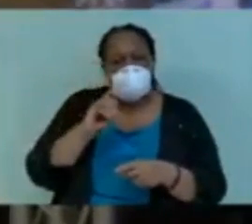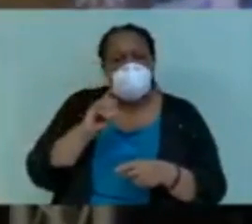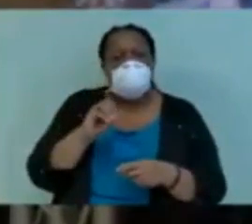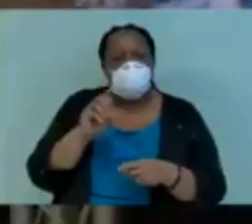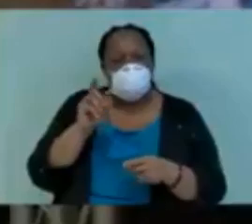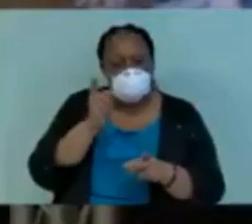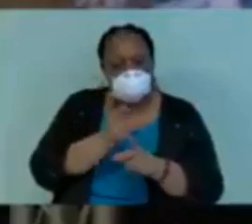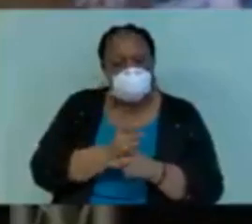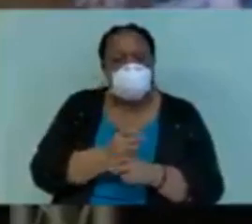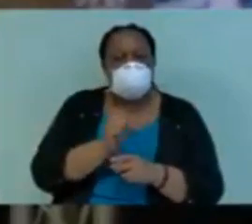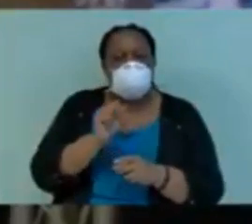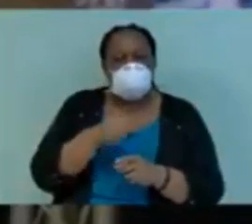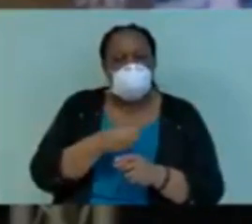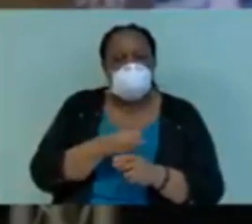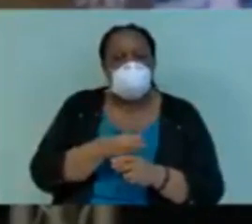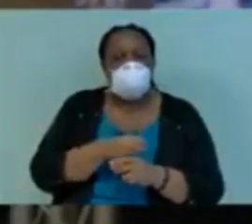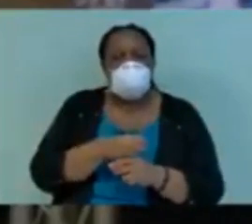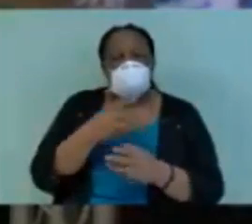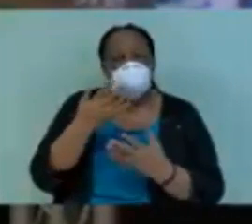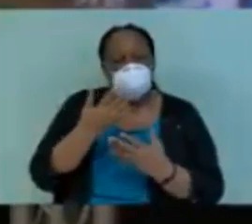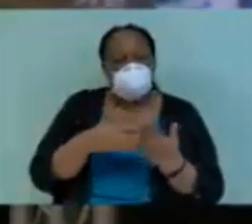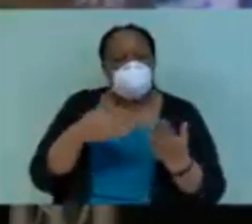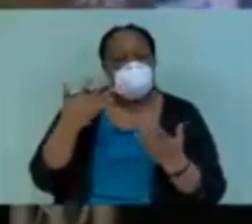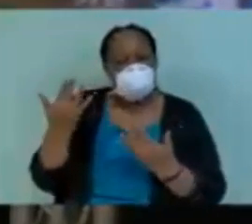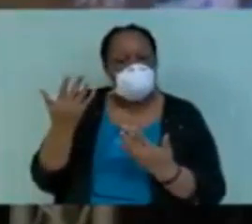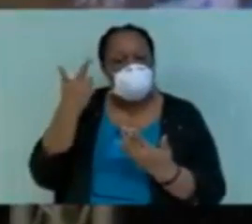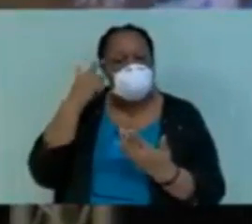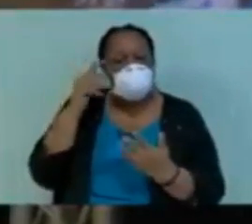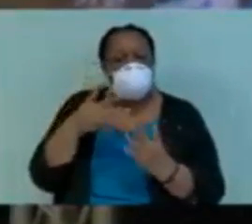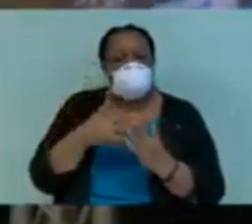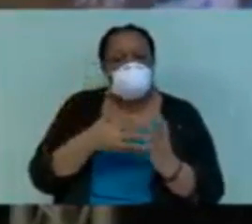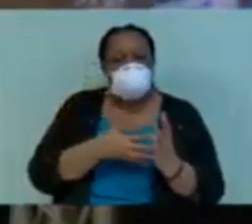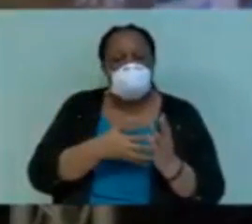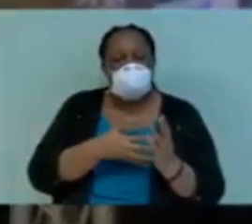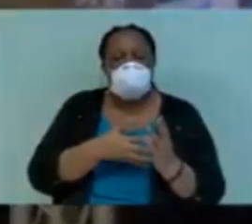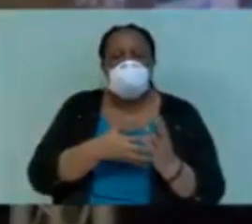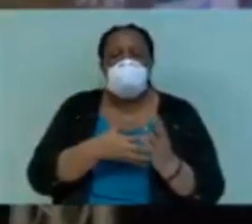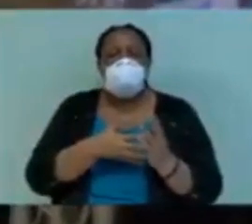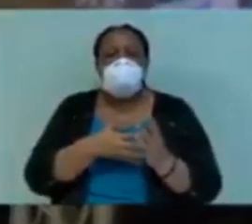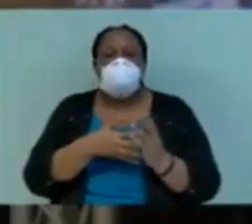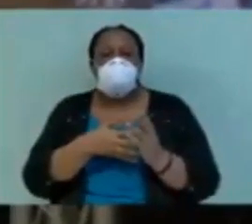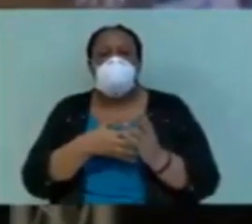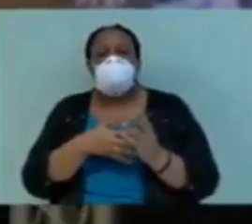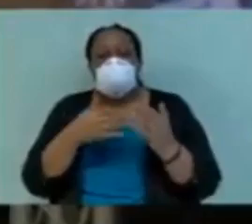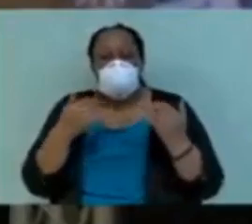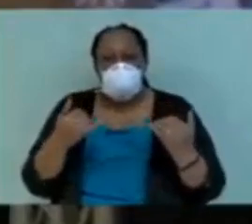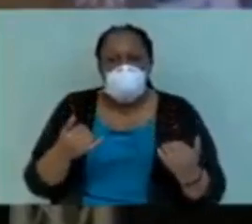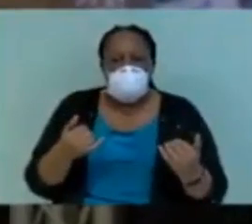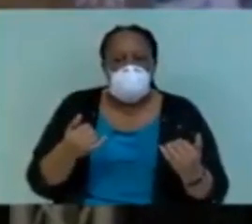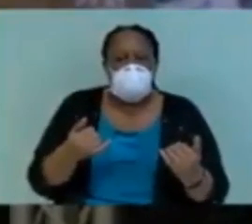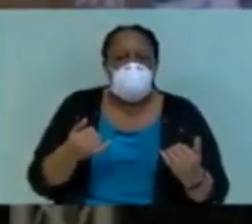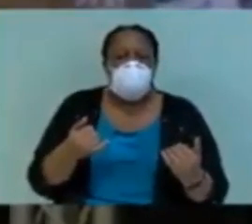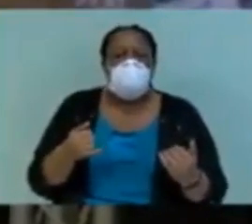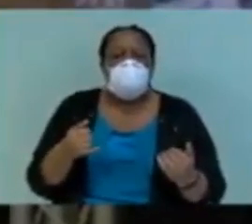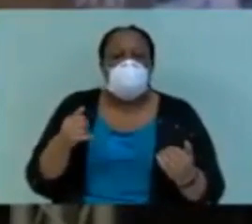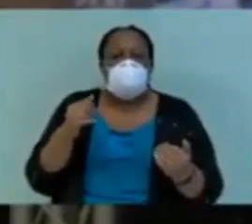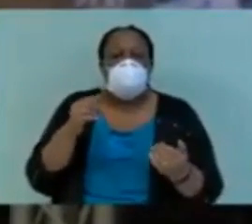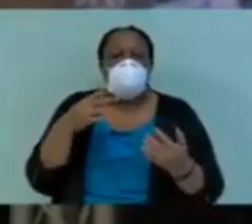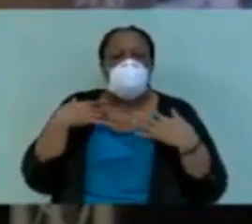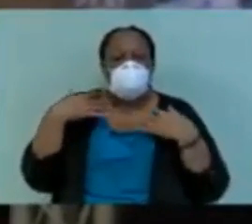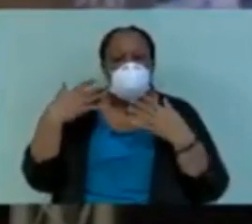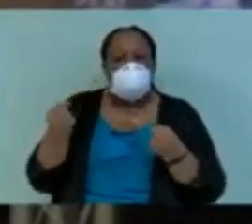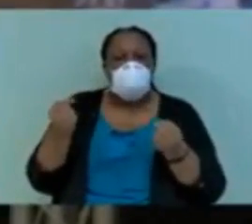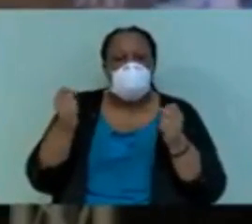293 persons have been sampled and tested, with 93% of these receiving negative